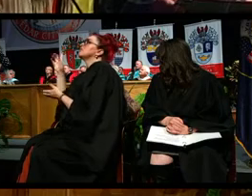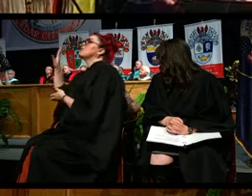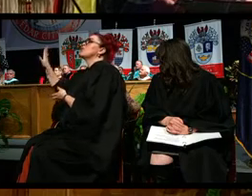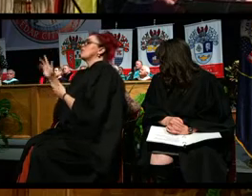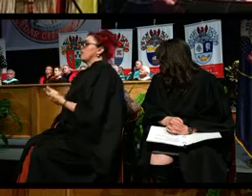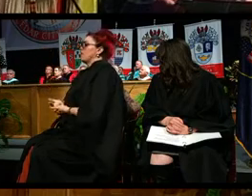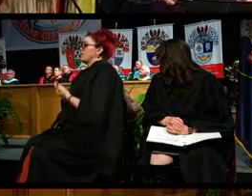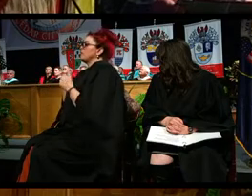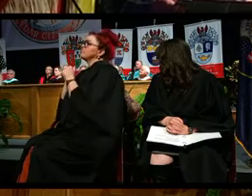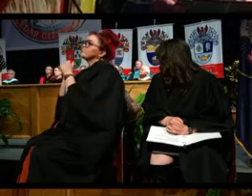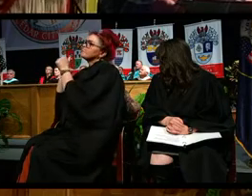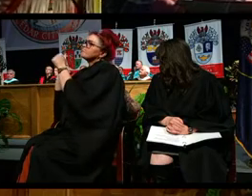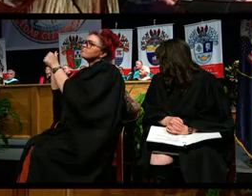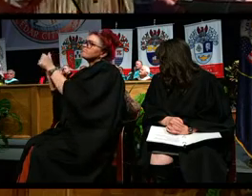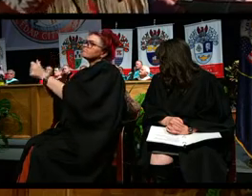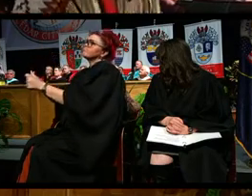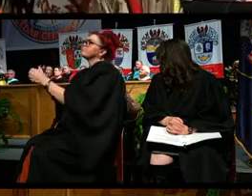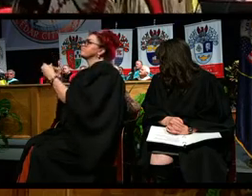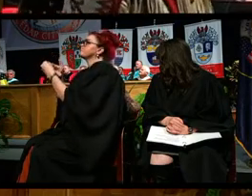that way. Good.